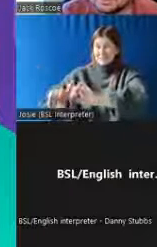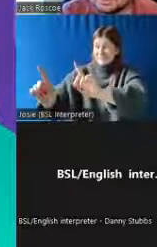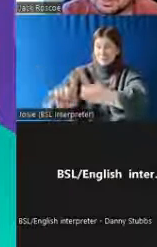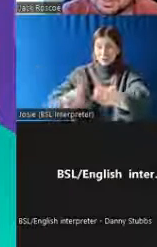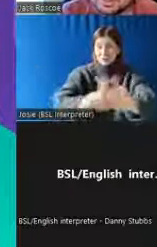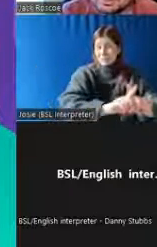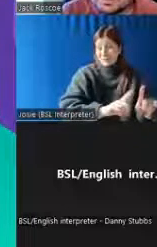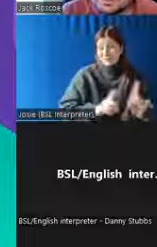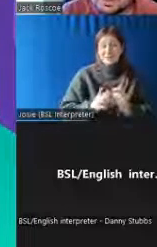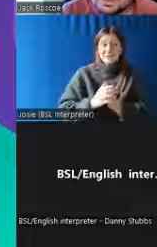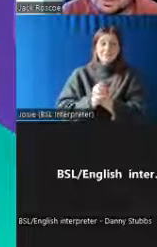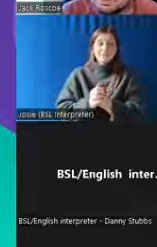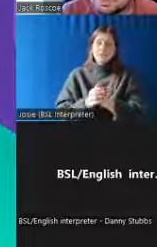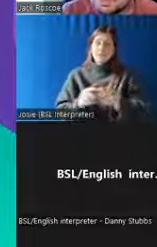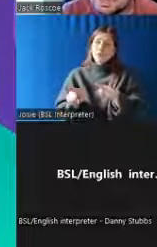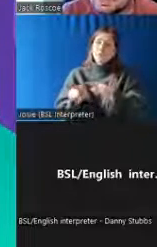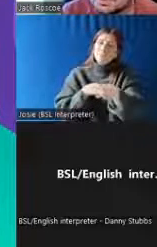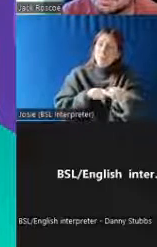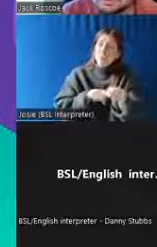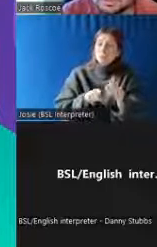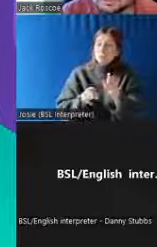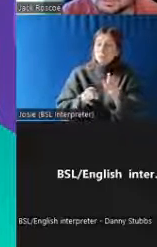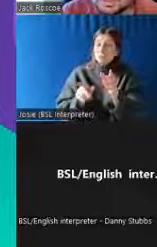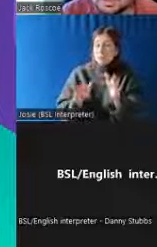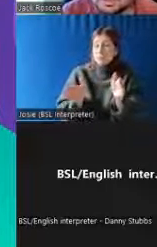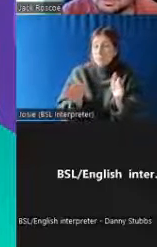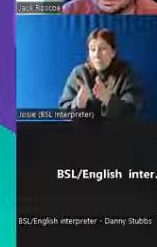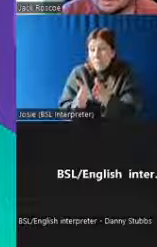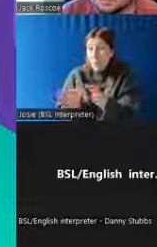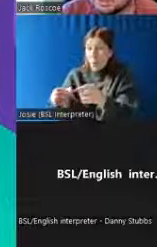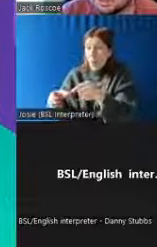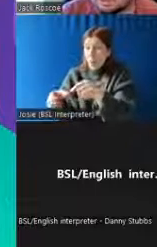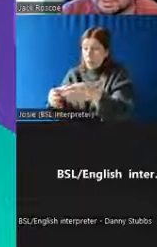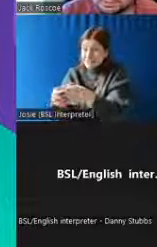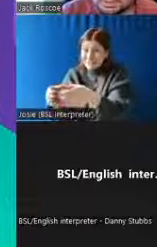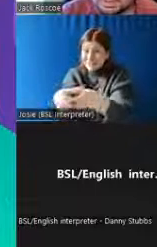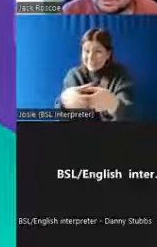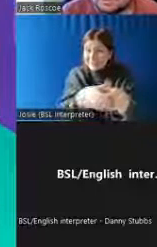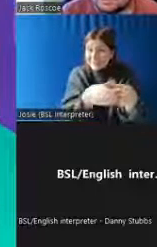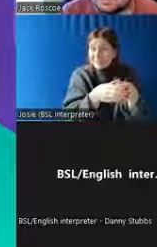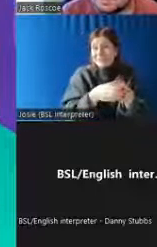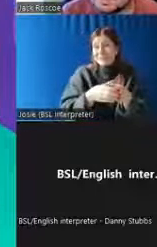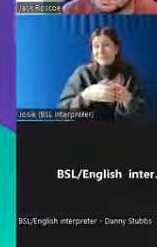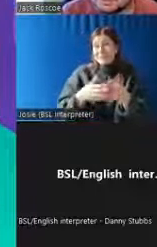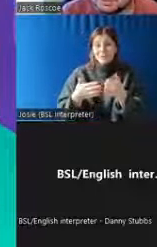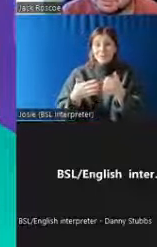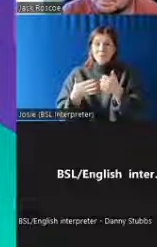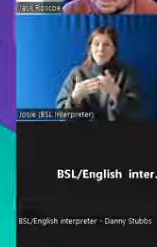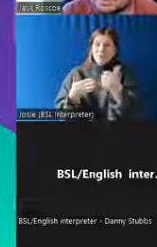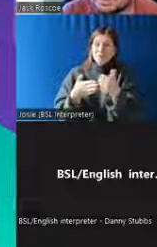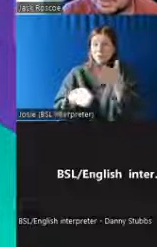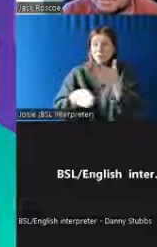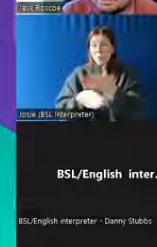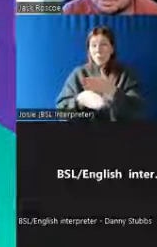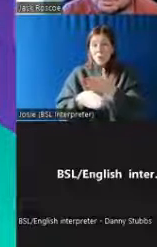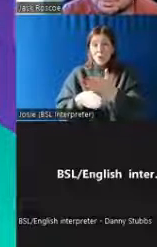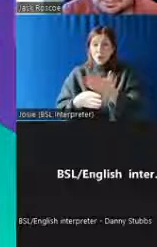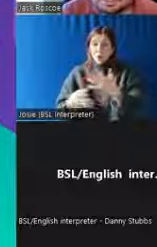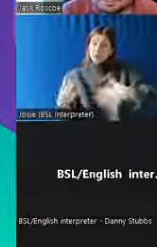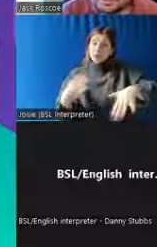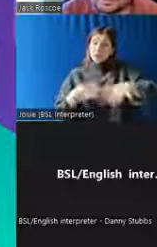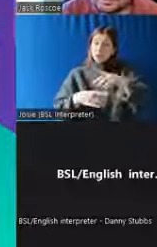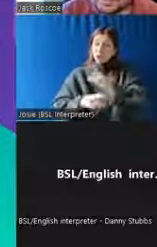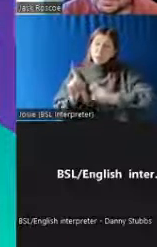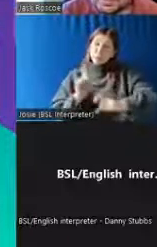supported organizations are small teams or individuals. And you're often doing great work in local communities, but with limited time and